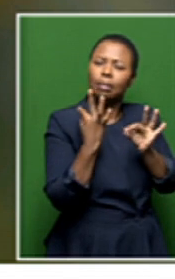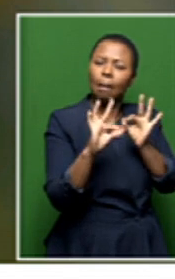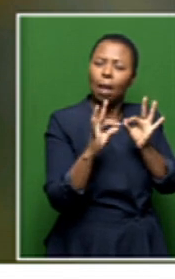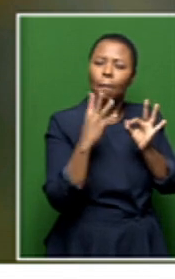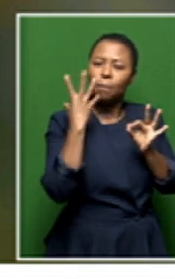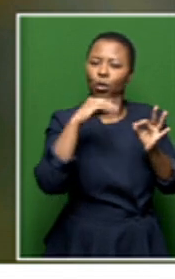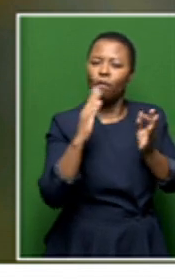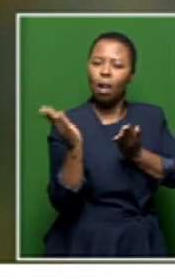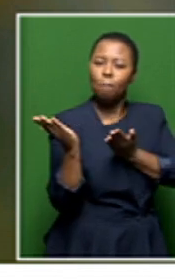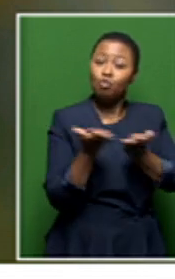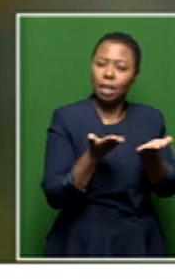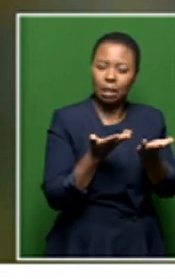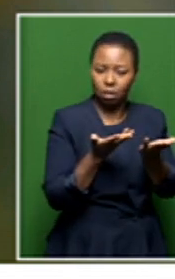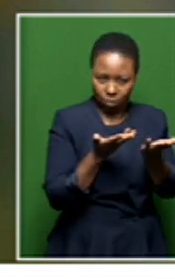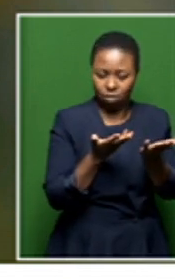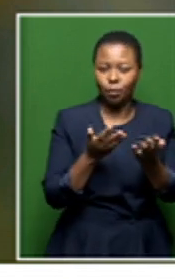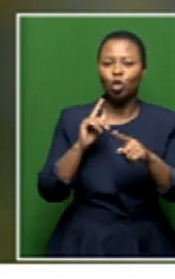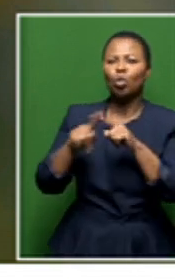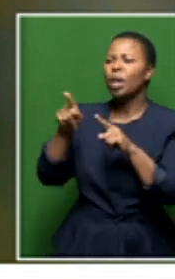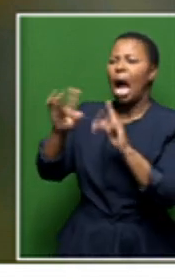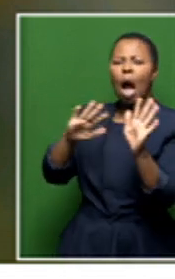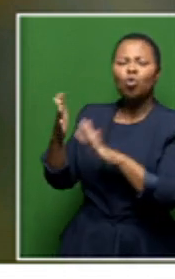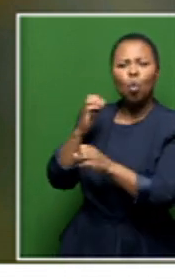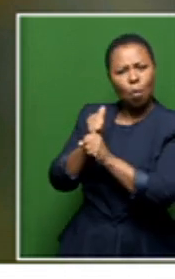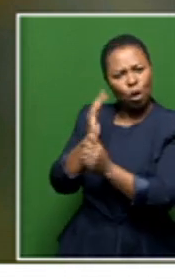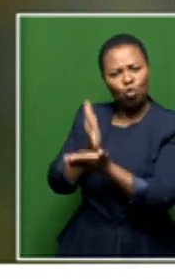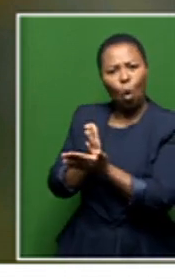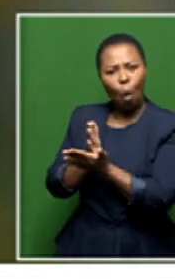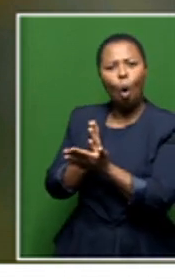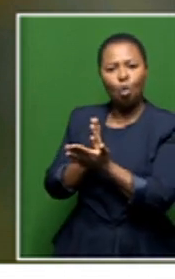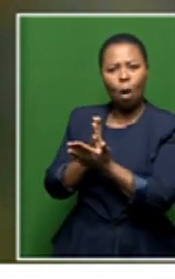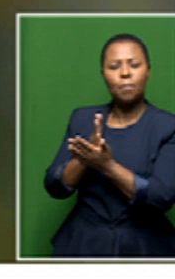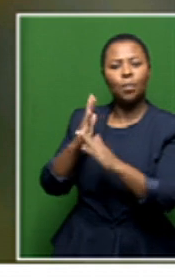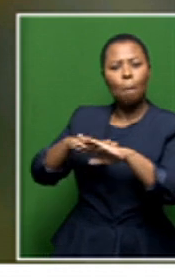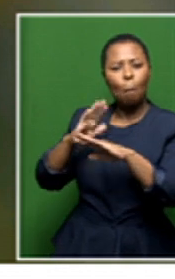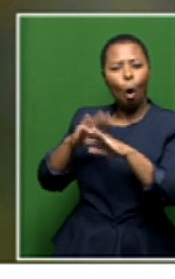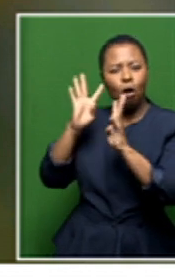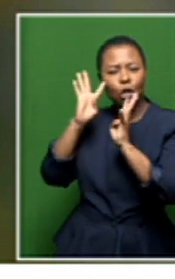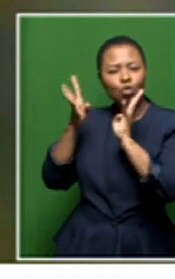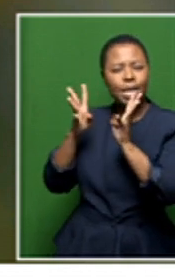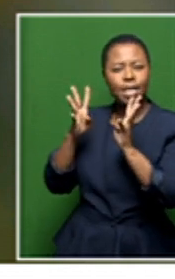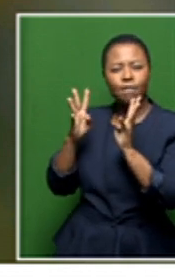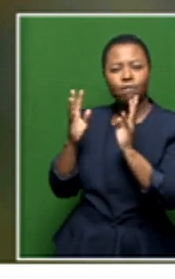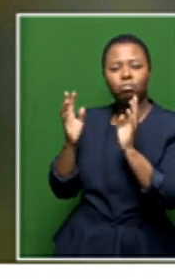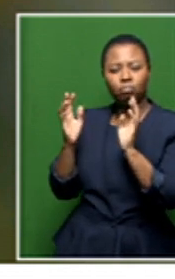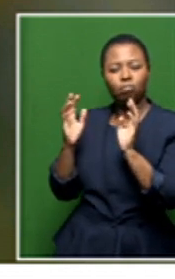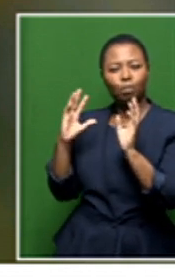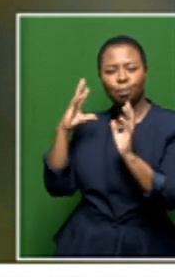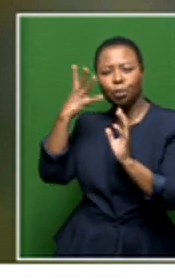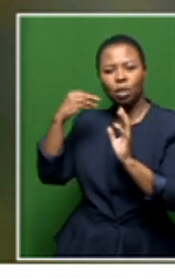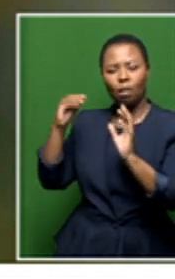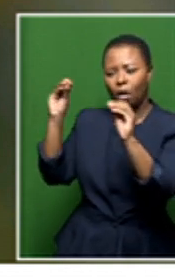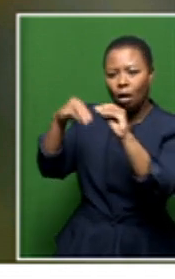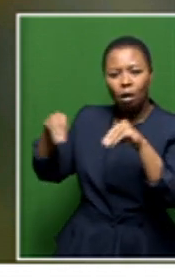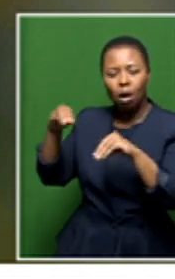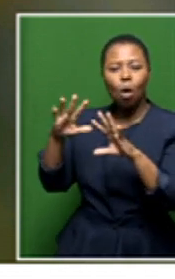new stuff each and every day. So how do you ensure that you better your craft each and every time you cook?